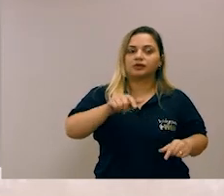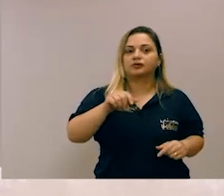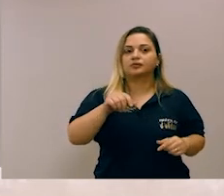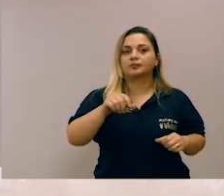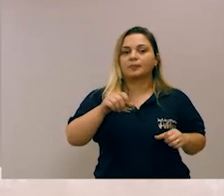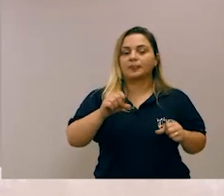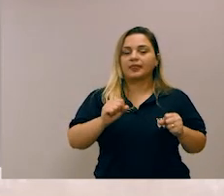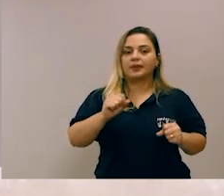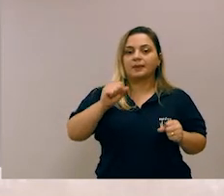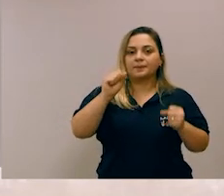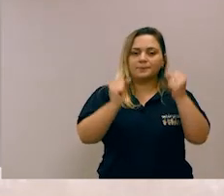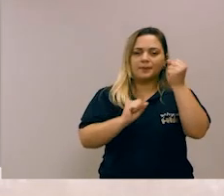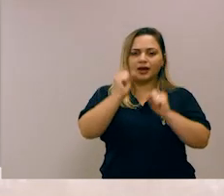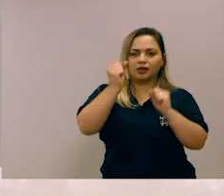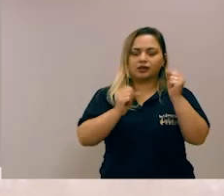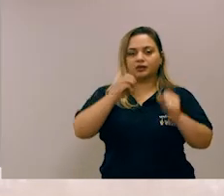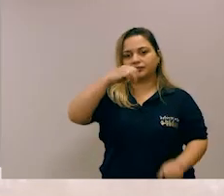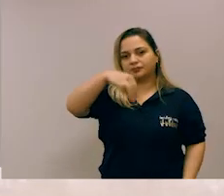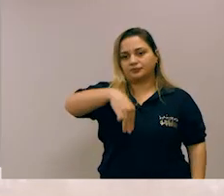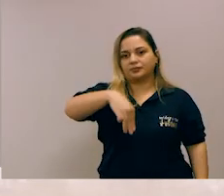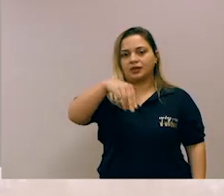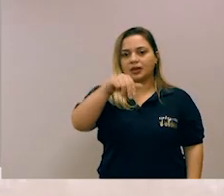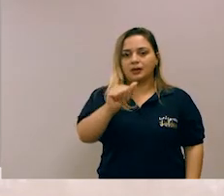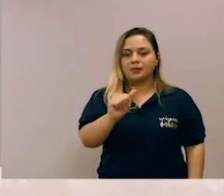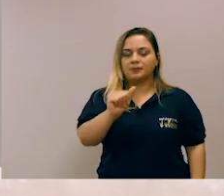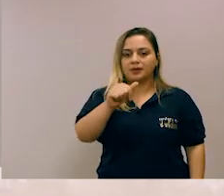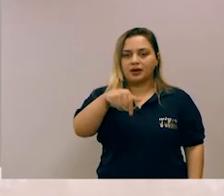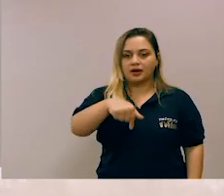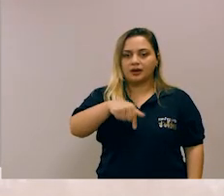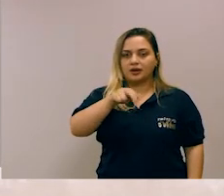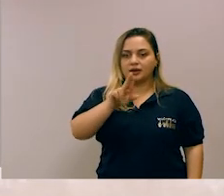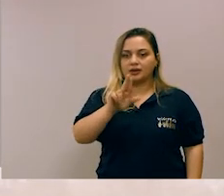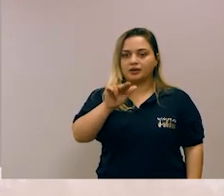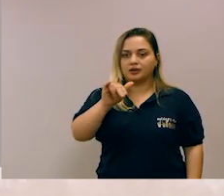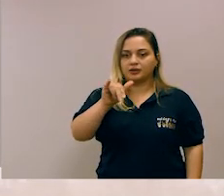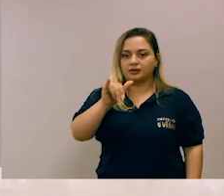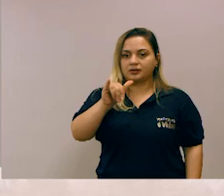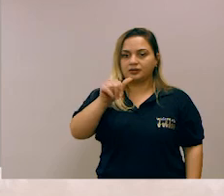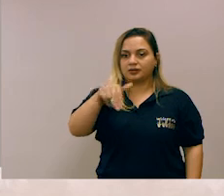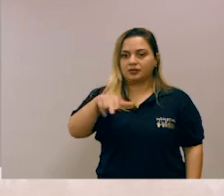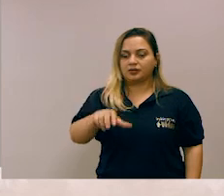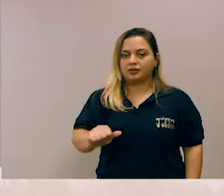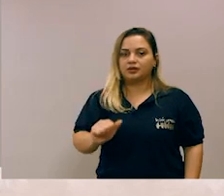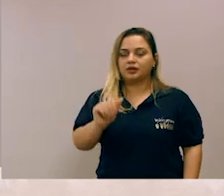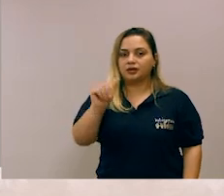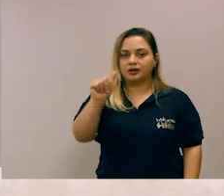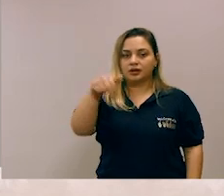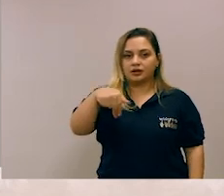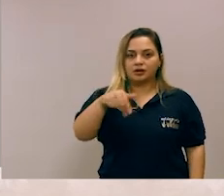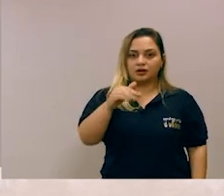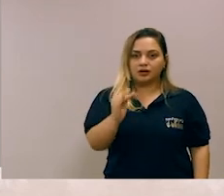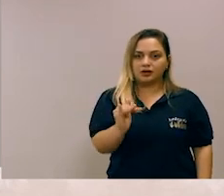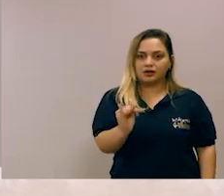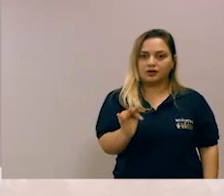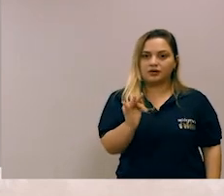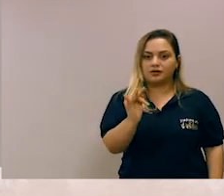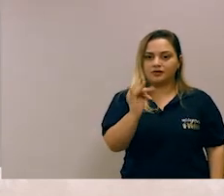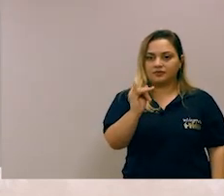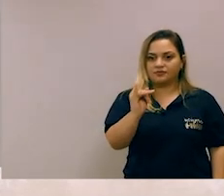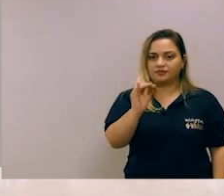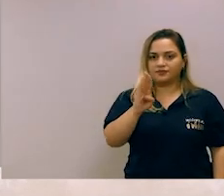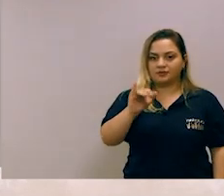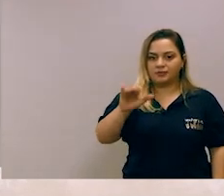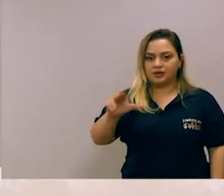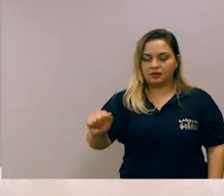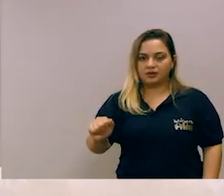it. We started using amphibious machines because even with this drought, there are many